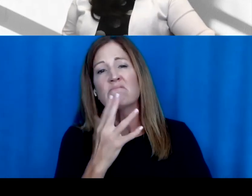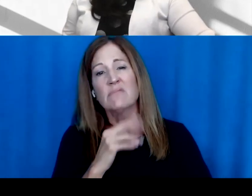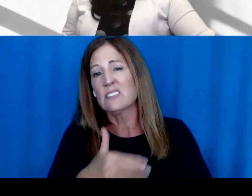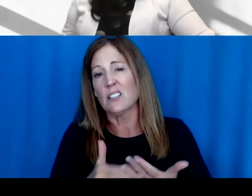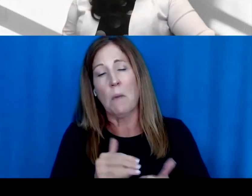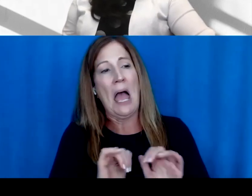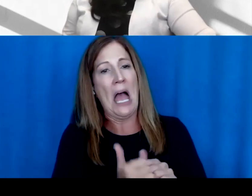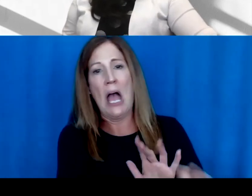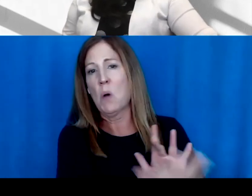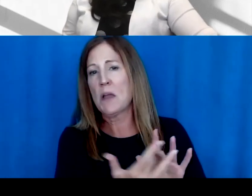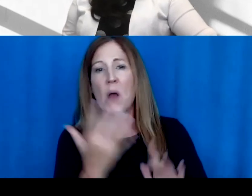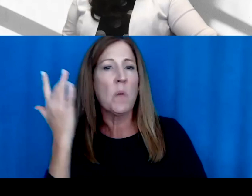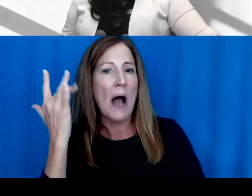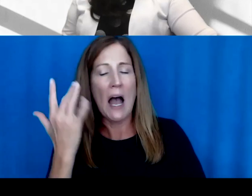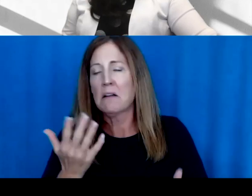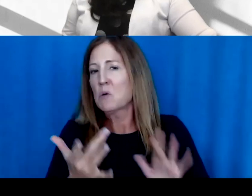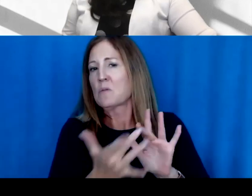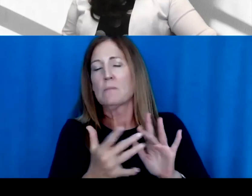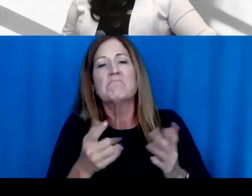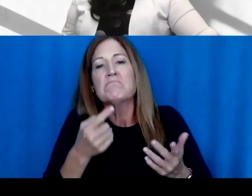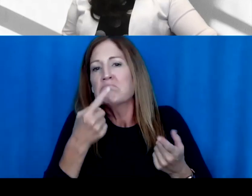us. We're happy that they did so.